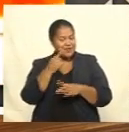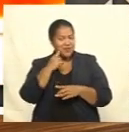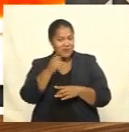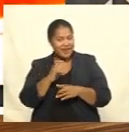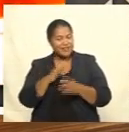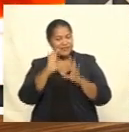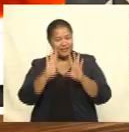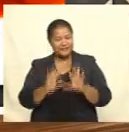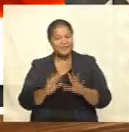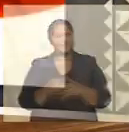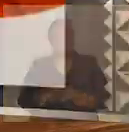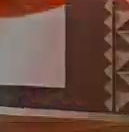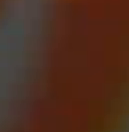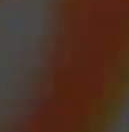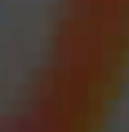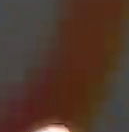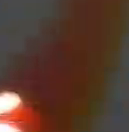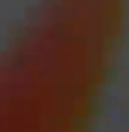from sports. Vinaka.